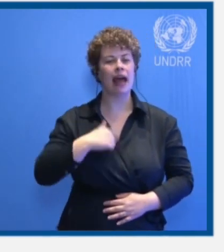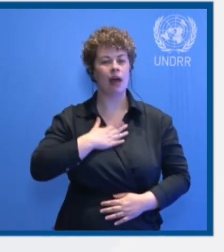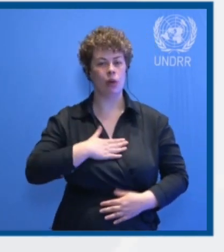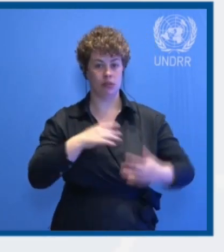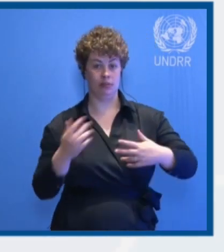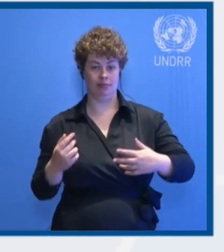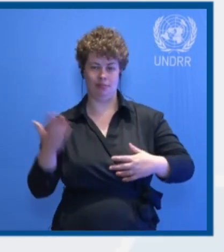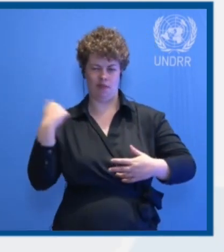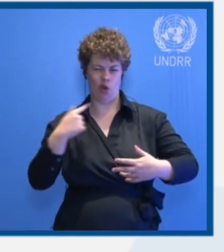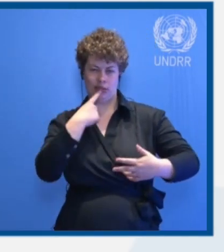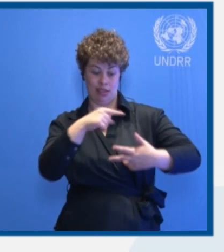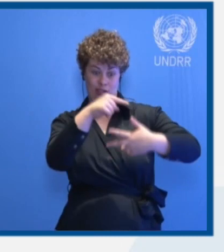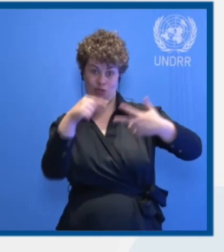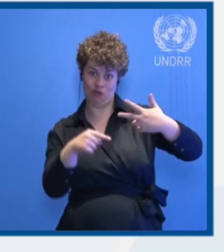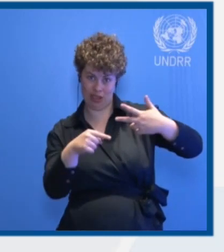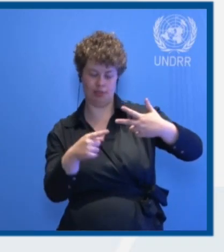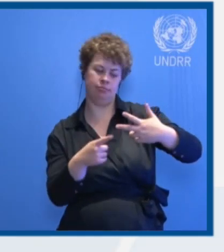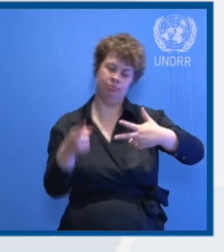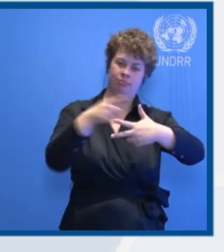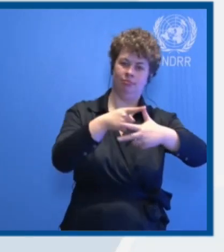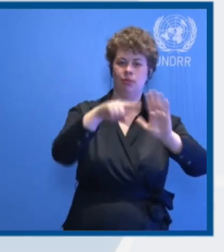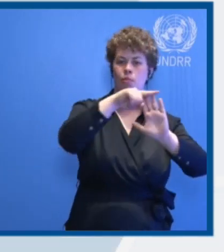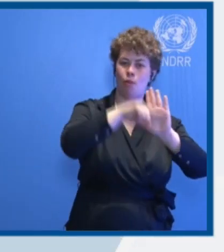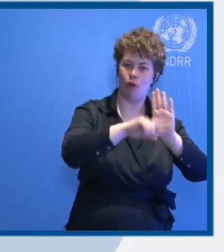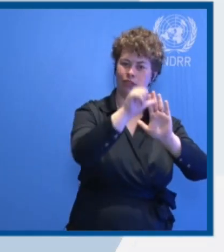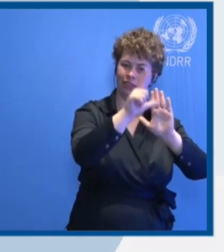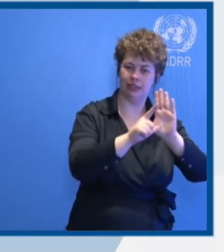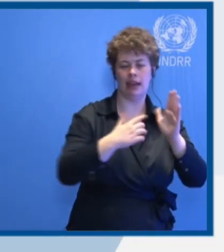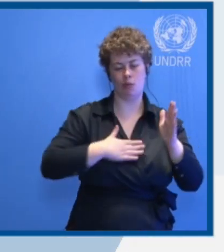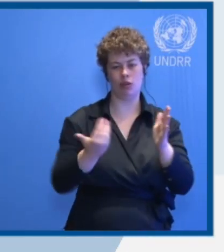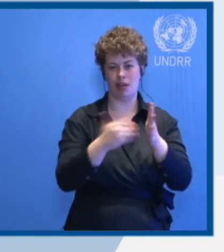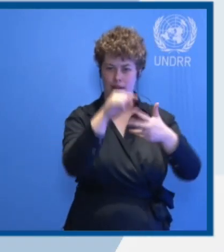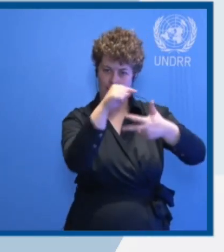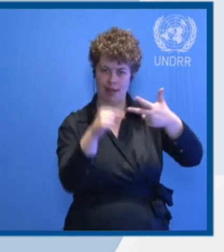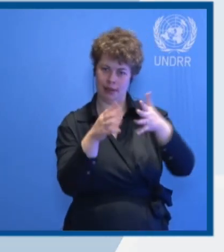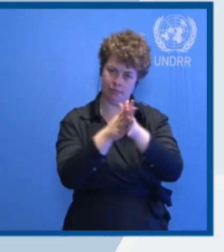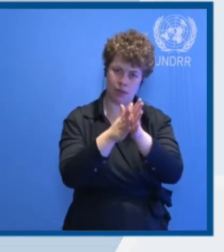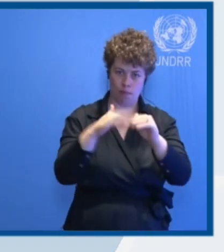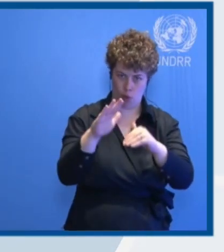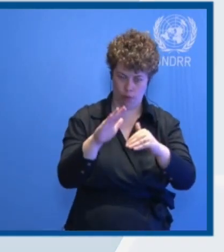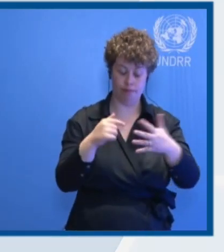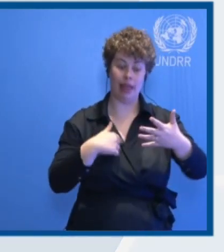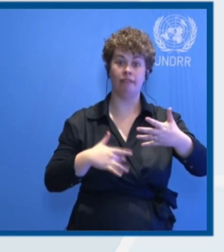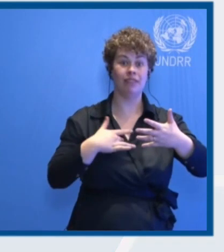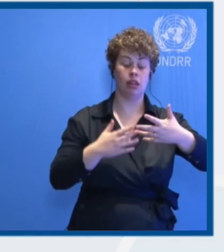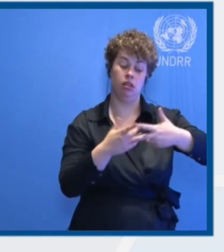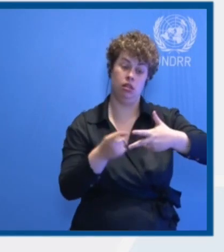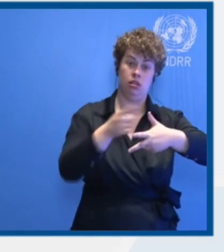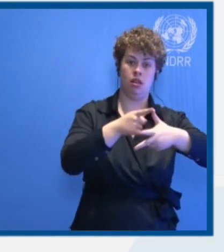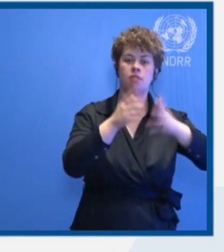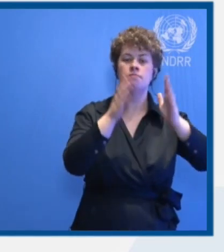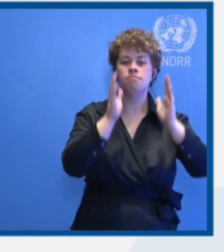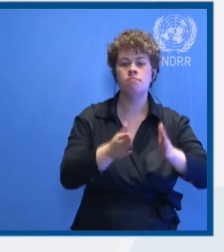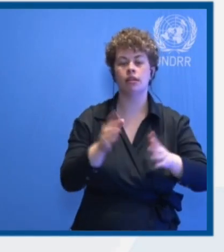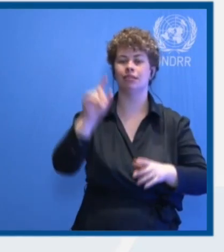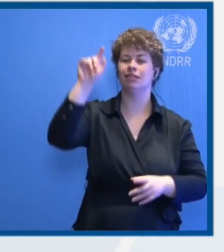solutions. Firstly, on the regulation side, definitely we need to have a lot of top-down pressure. We need TNFD,